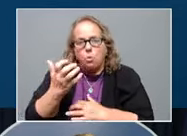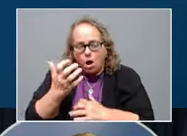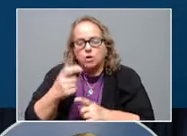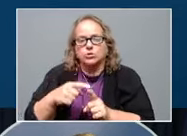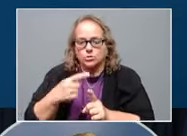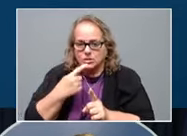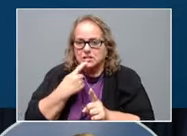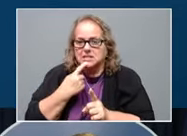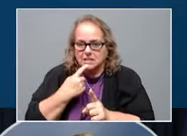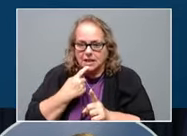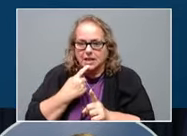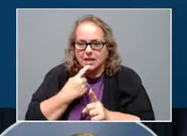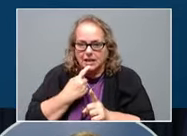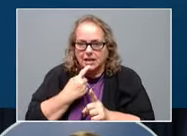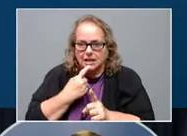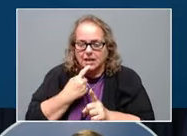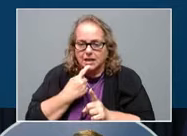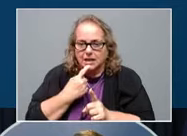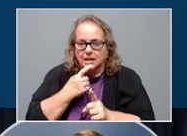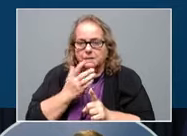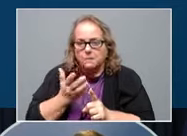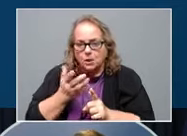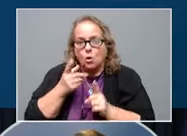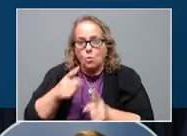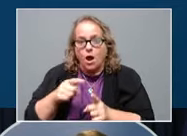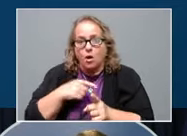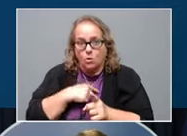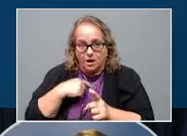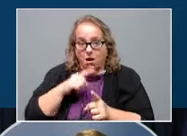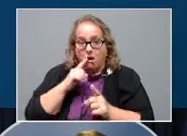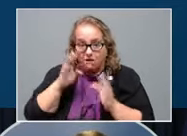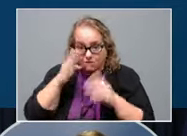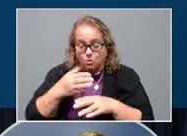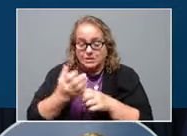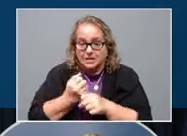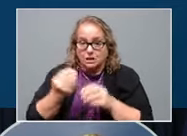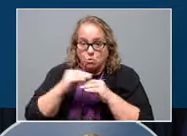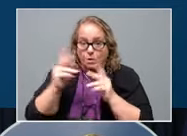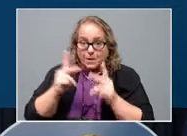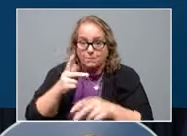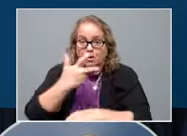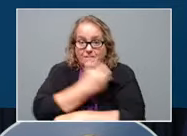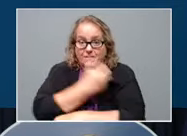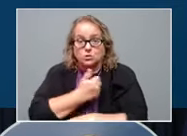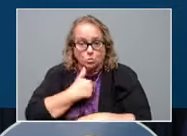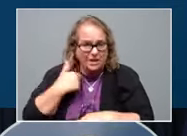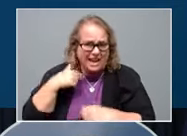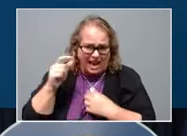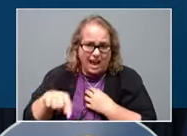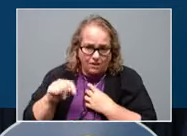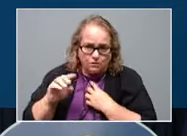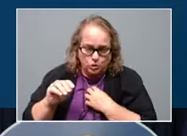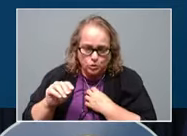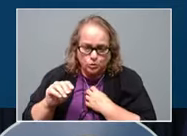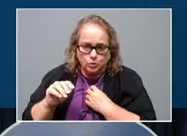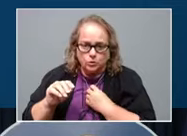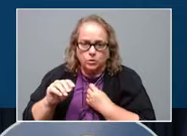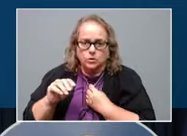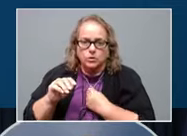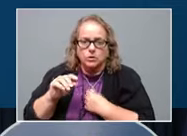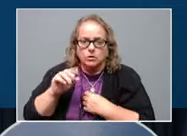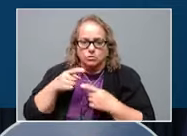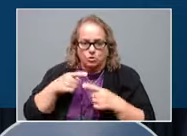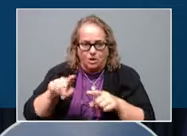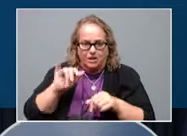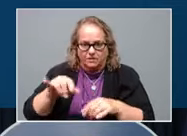while we're very focused on getting more people vaccinated, which we have to in the midst of this incredibly